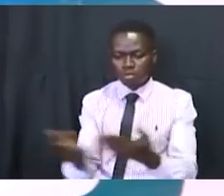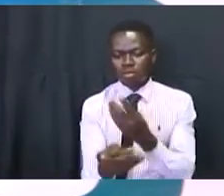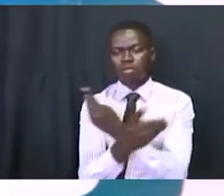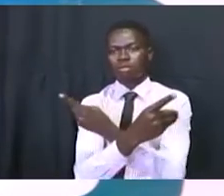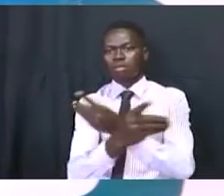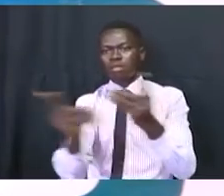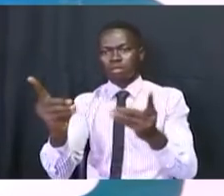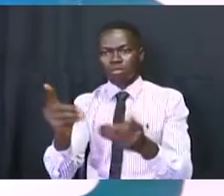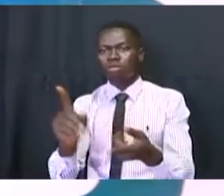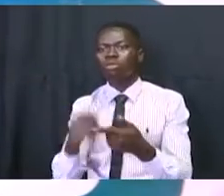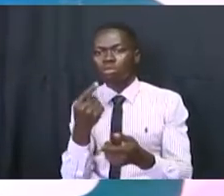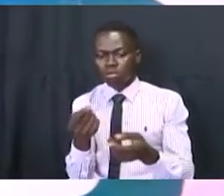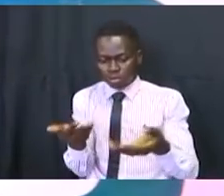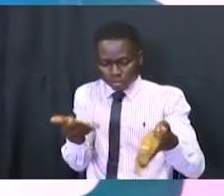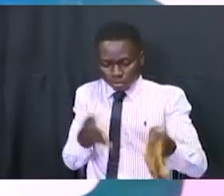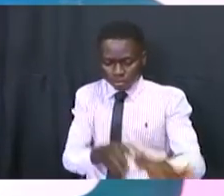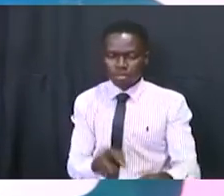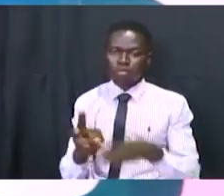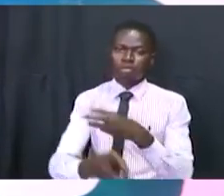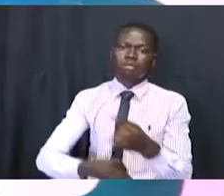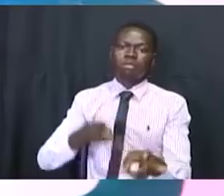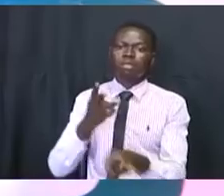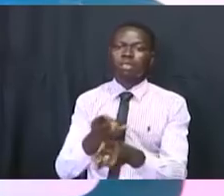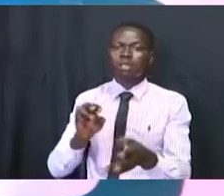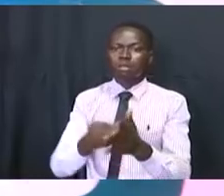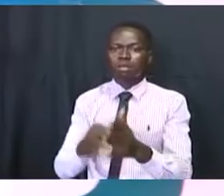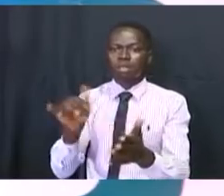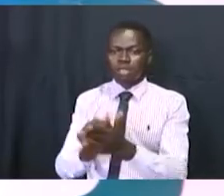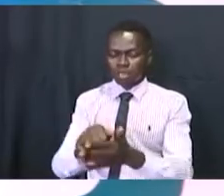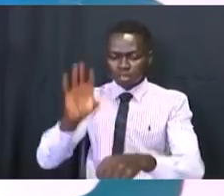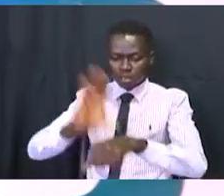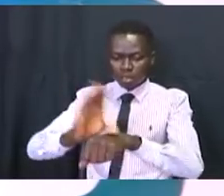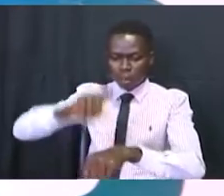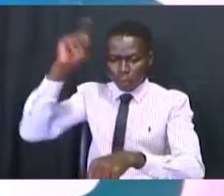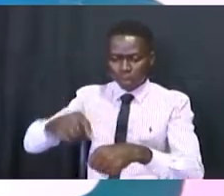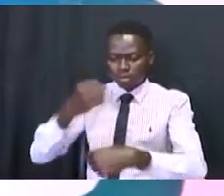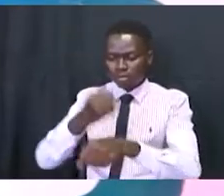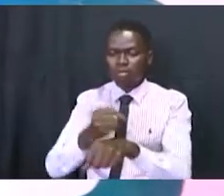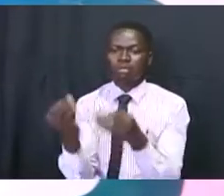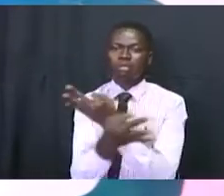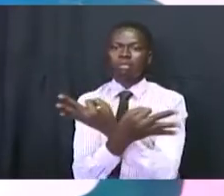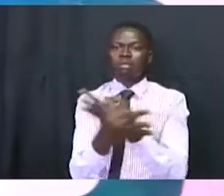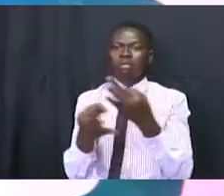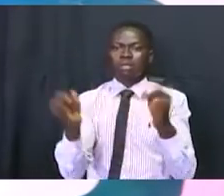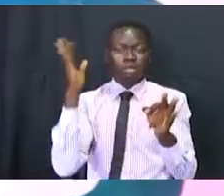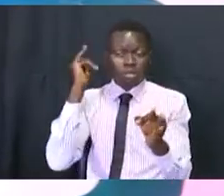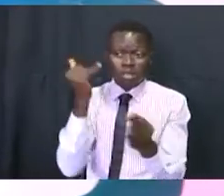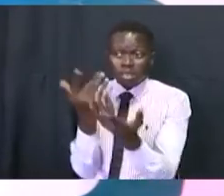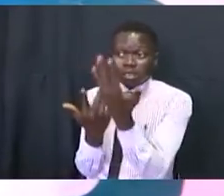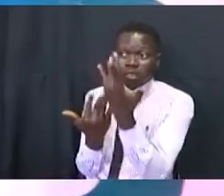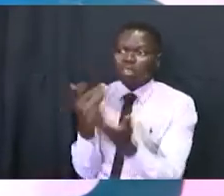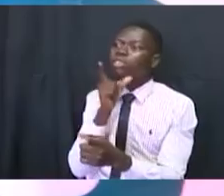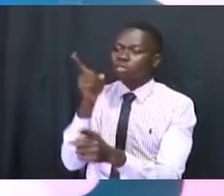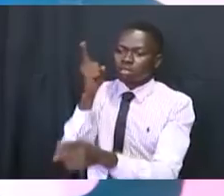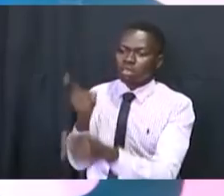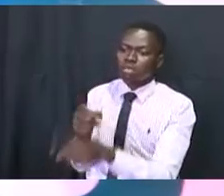the dying world. This means that the church will have to be unleashed. Because this fire will not just travel